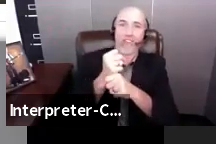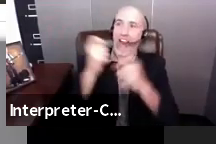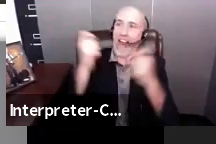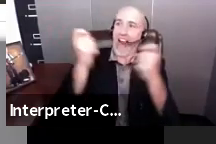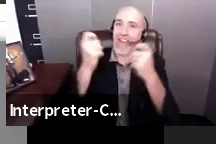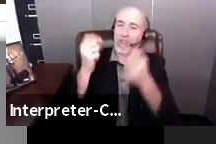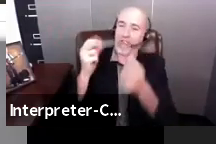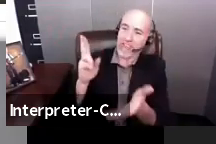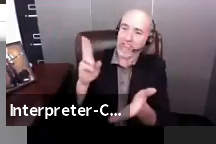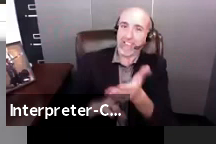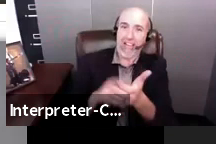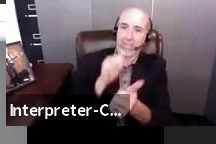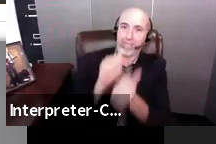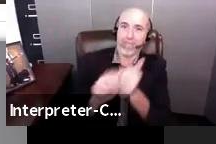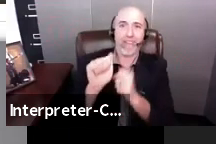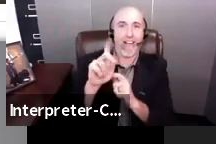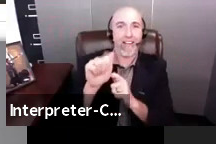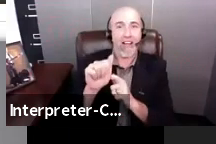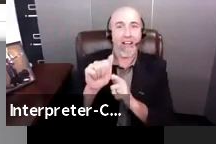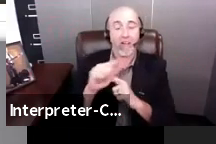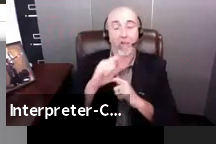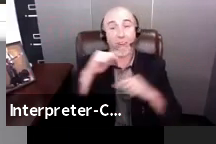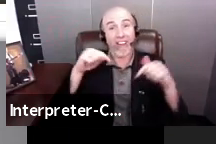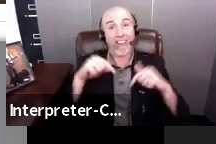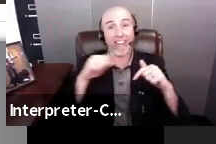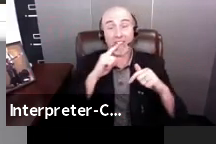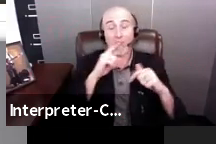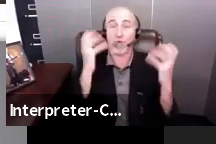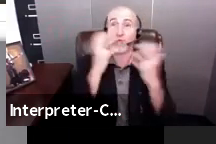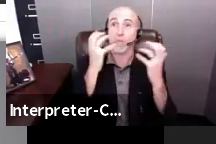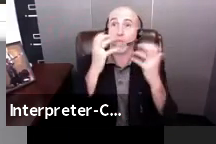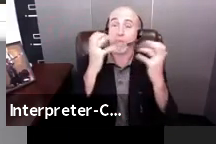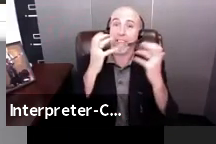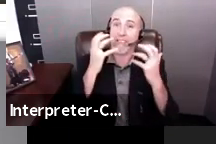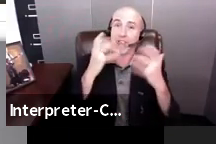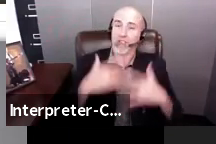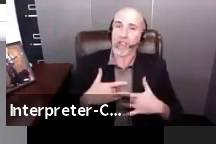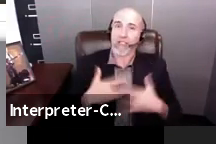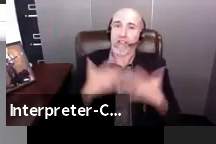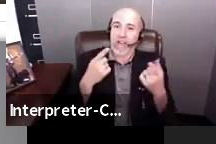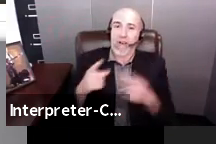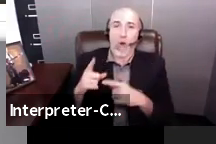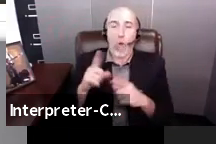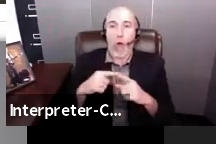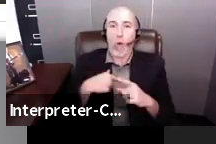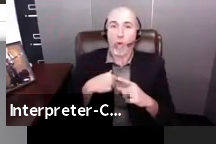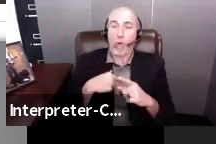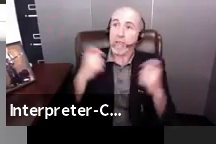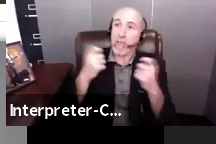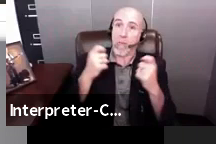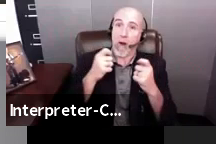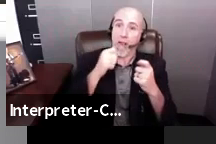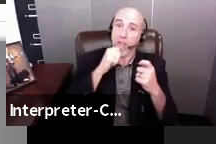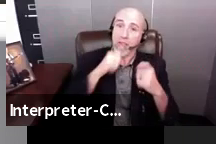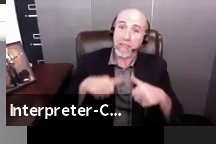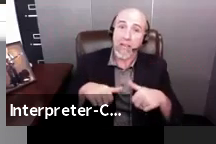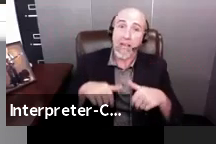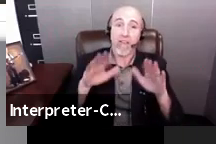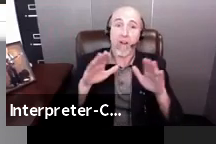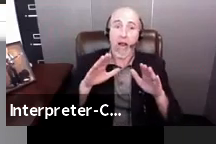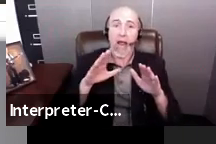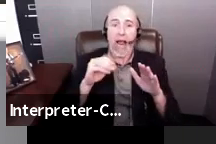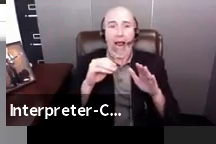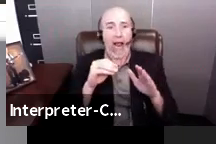ADA. This is a tremendous occasion as we celebrate the sacrifice and impact that